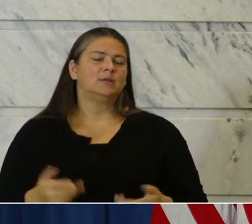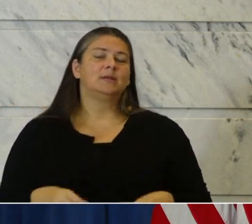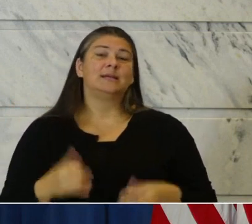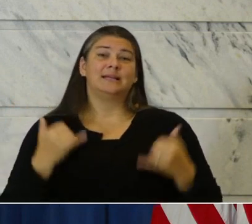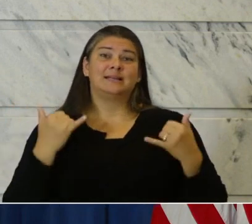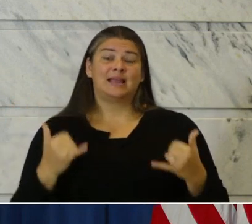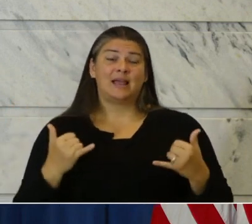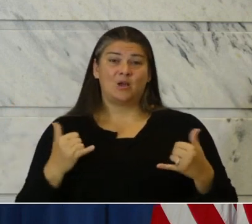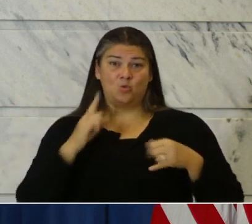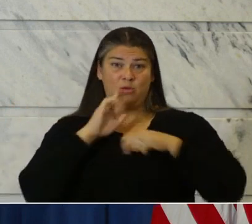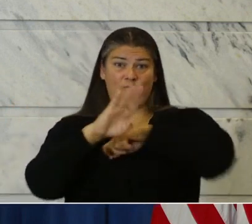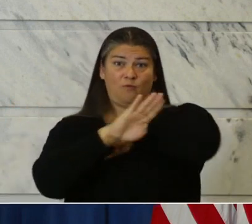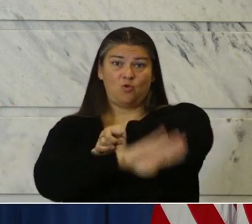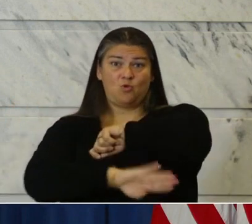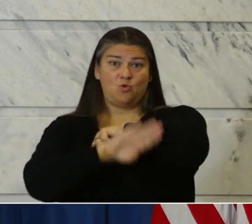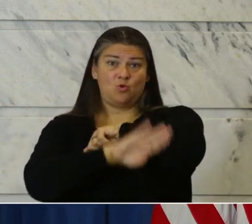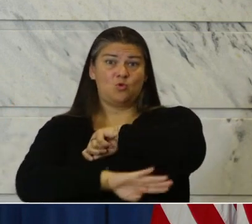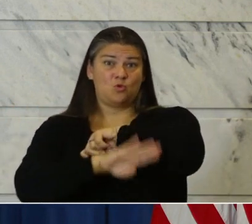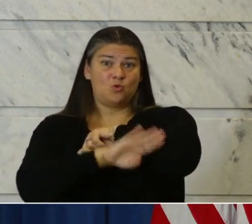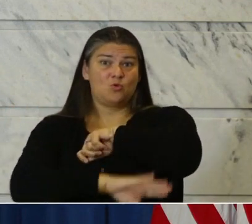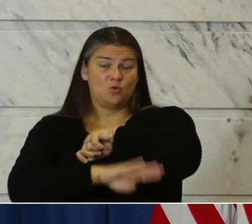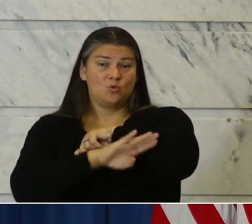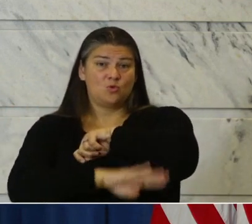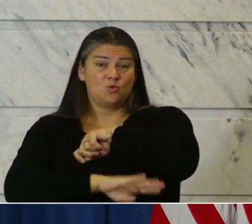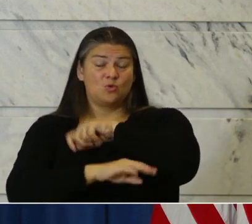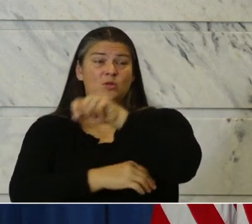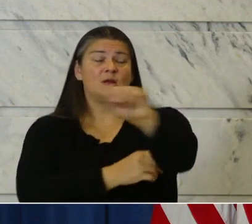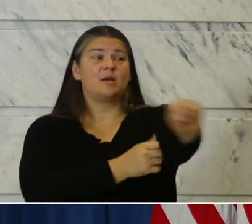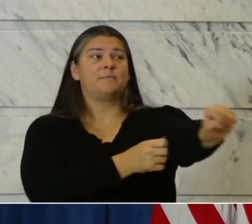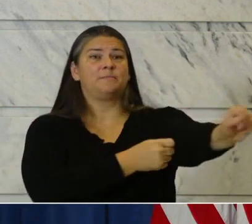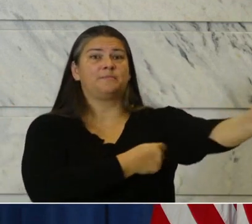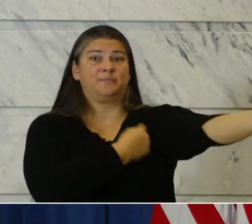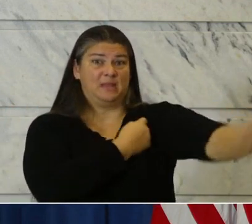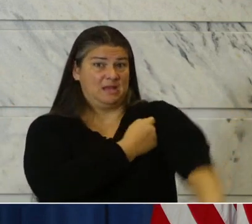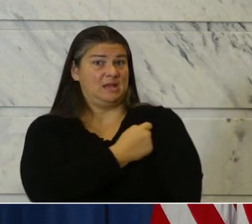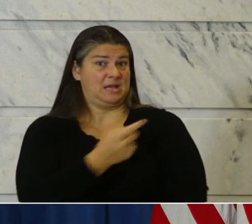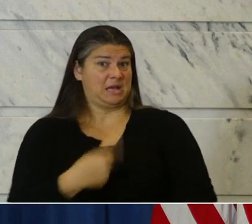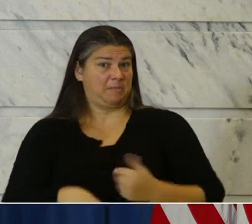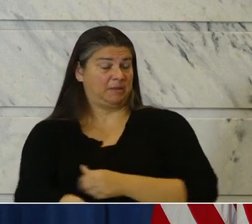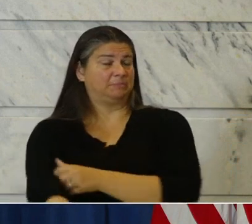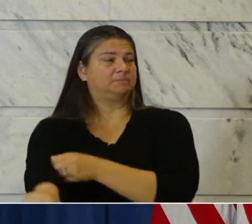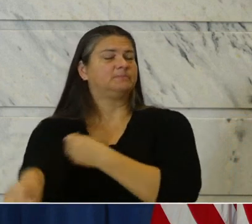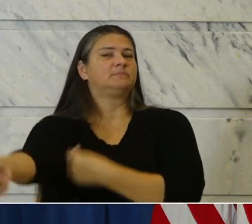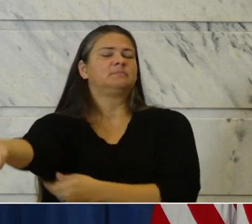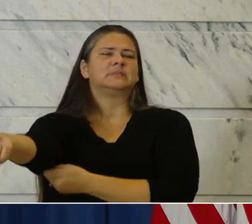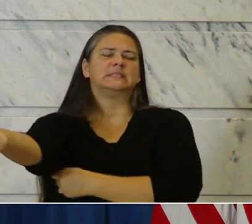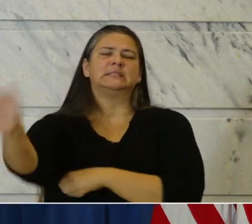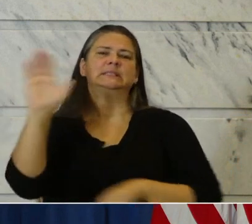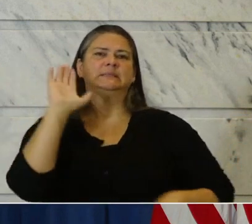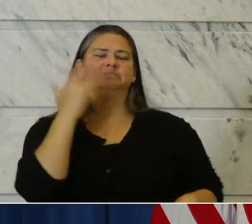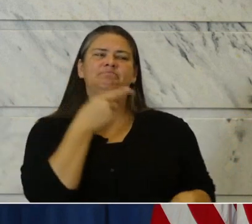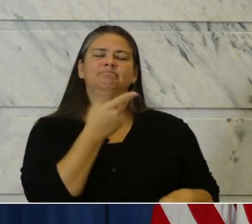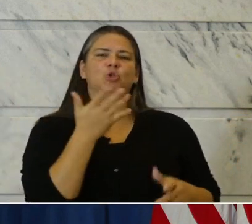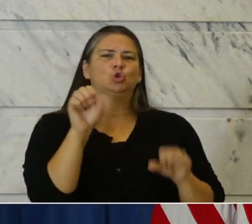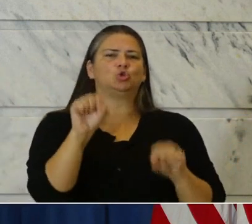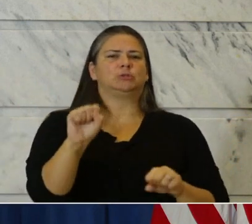into the fall, has the potential to be the most dangerous time we have seen in